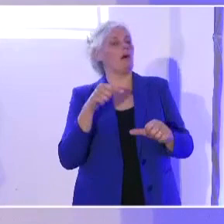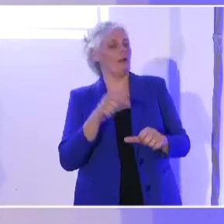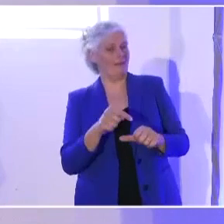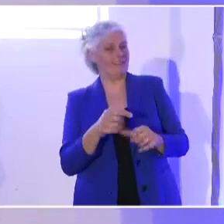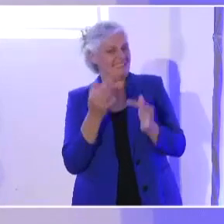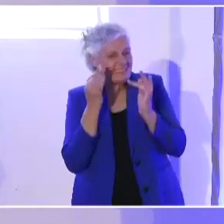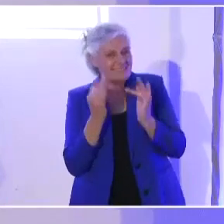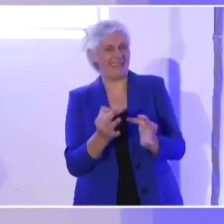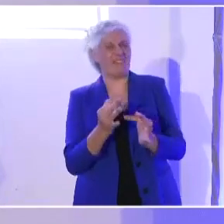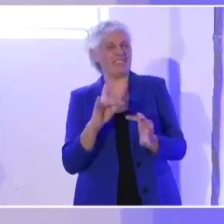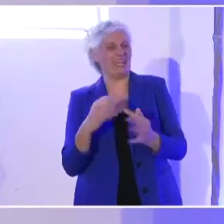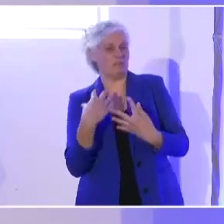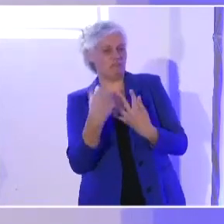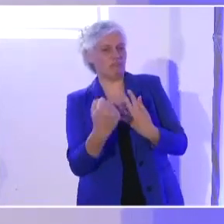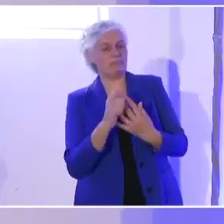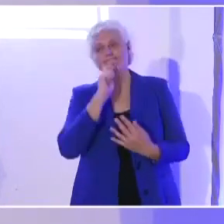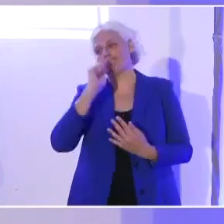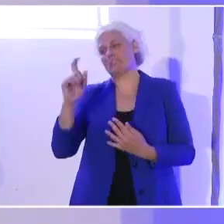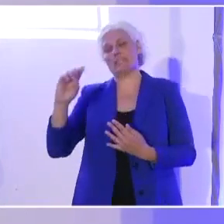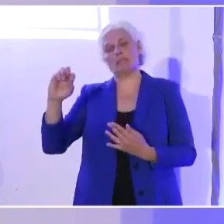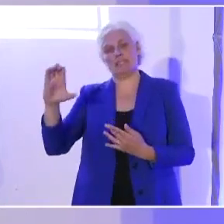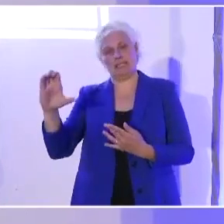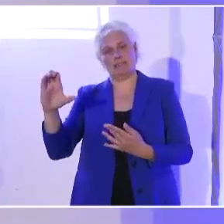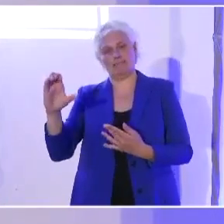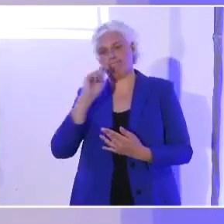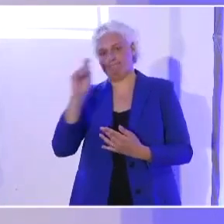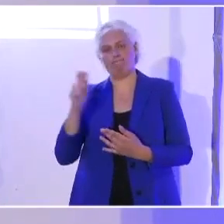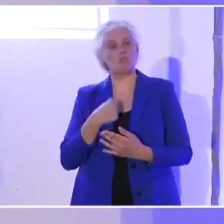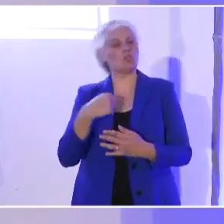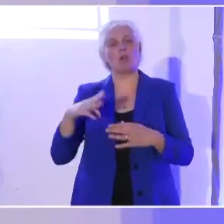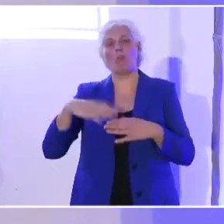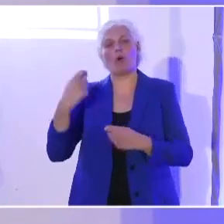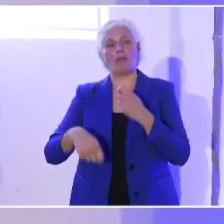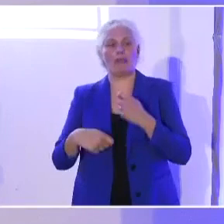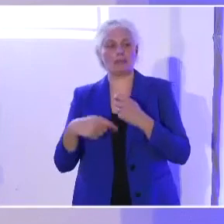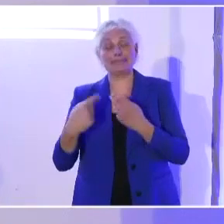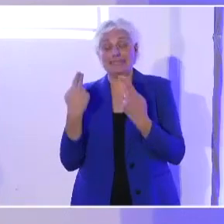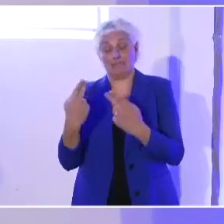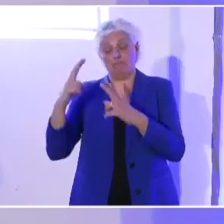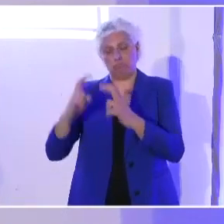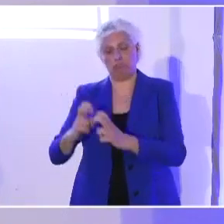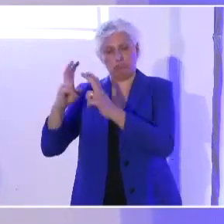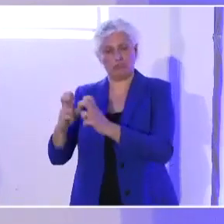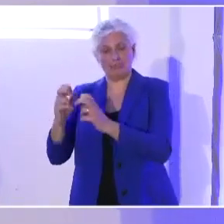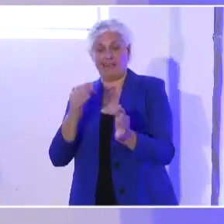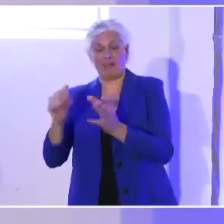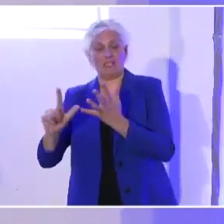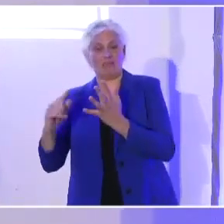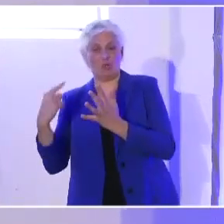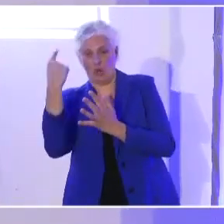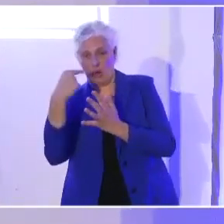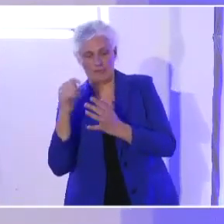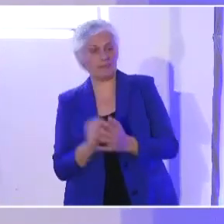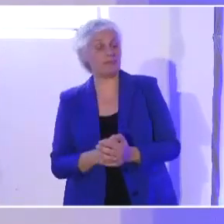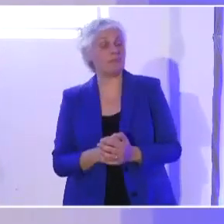was a data breach, that you report to the DPC, and then any longer investigation that is needed can be carried out thereafter. We've